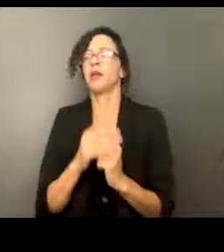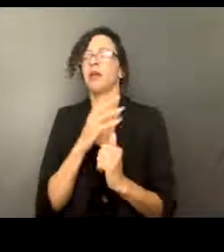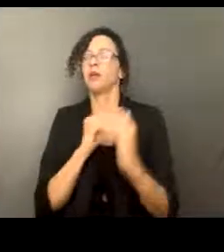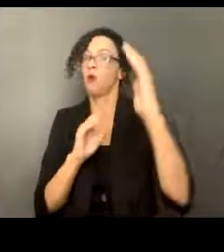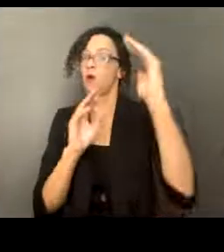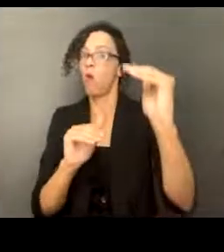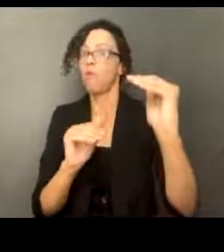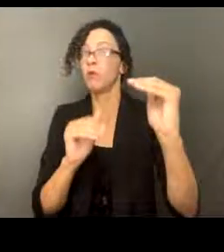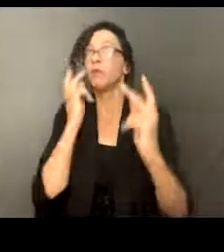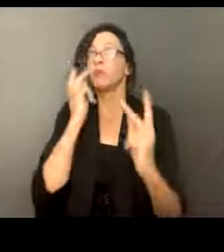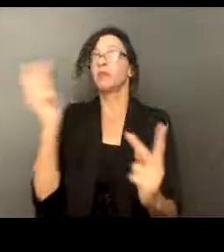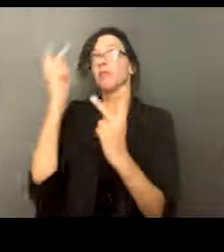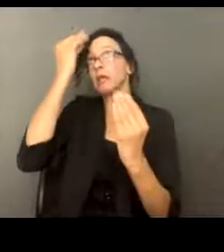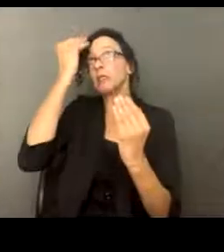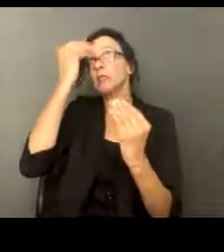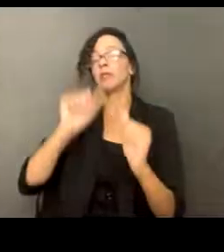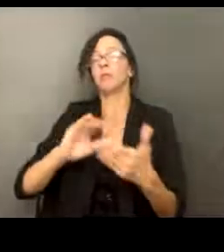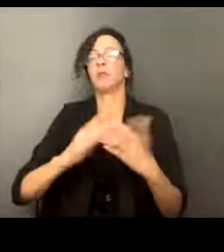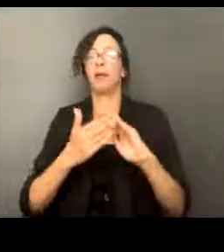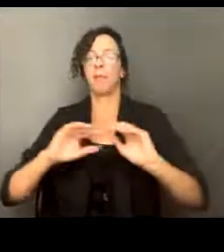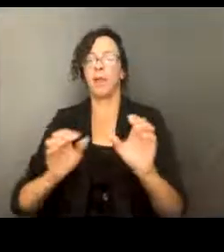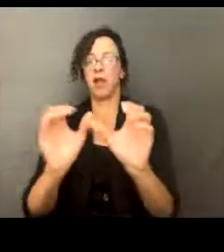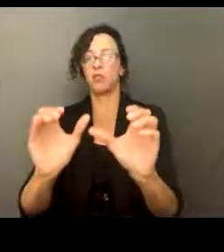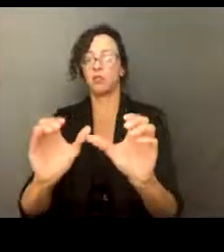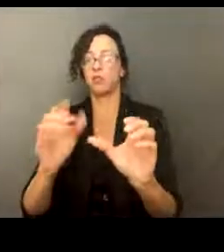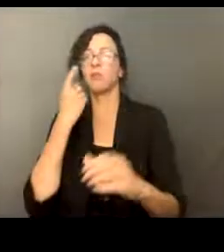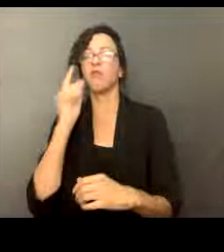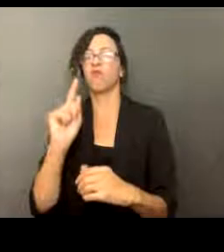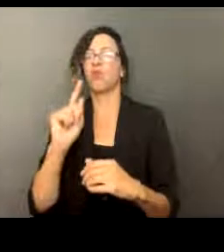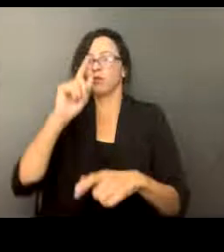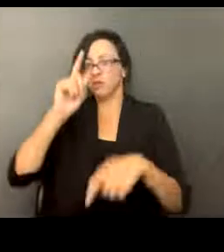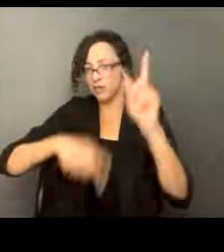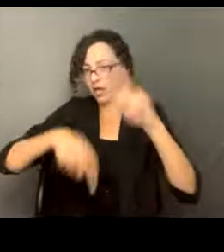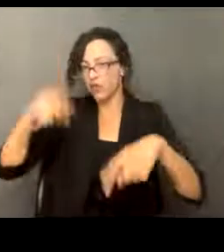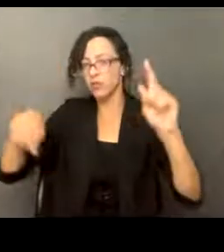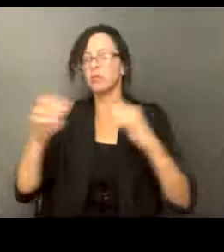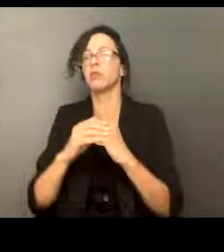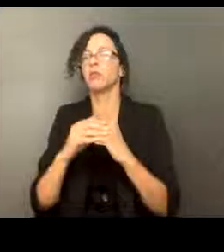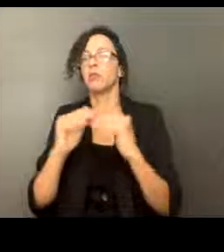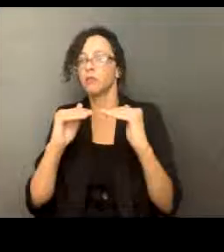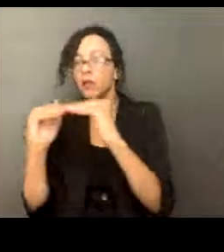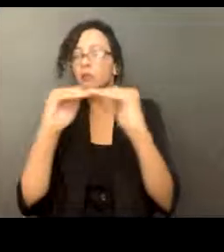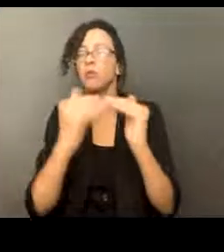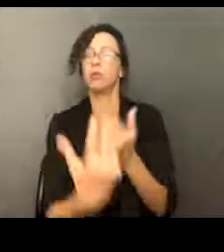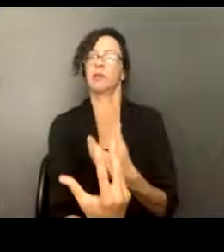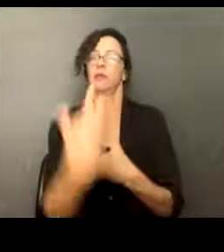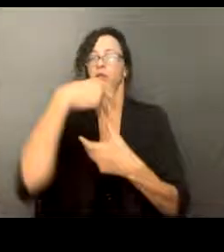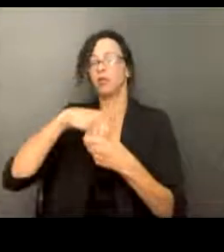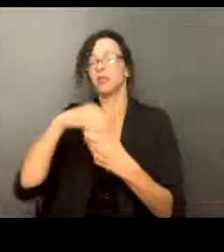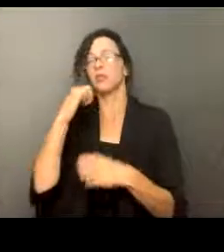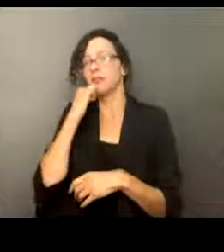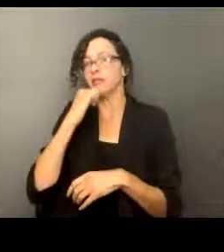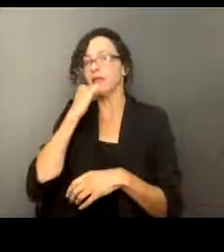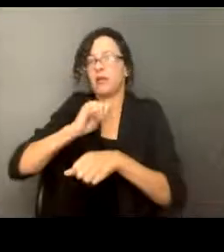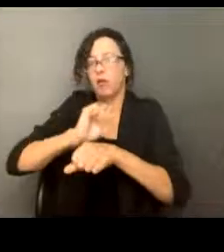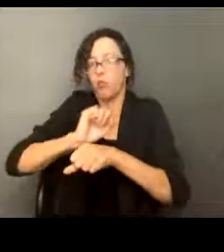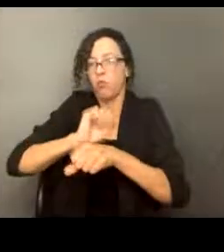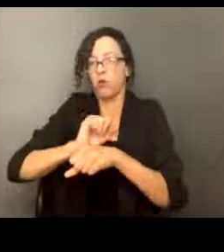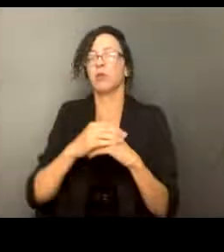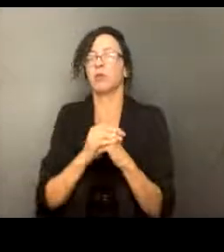action on diversity, equity, and inclusion in their day-to-day work. The challenge consists